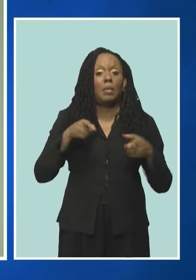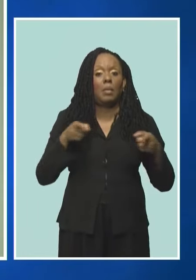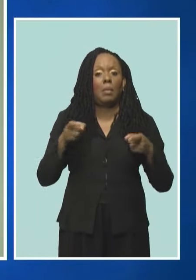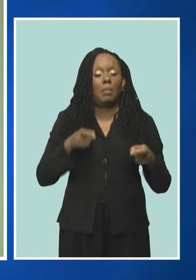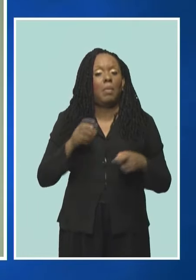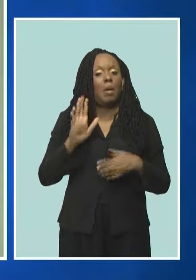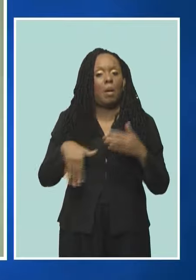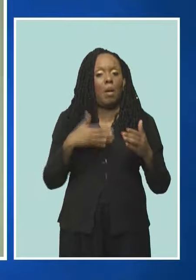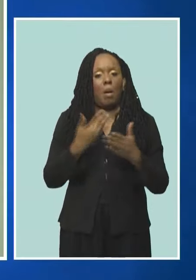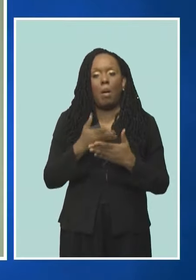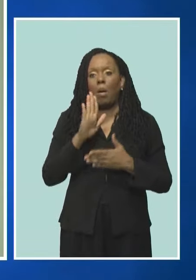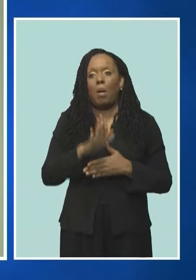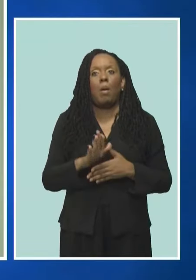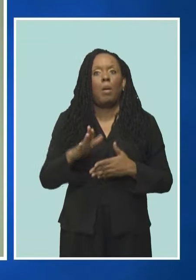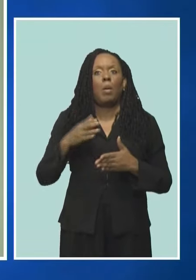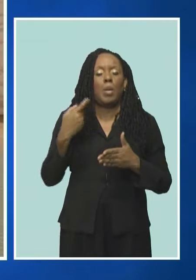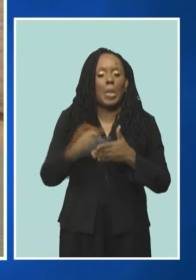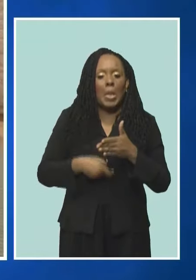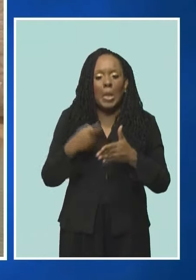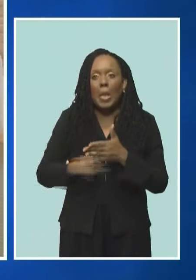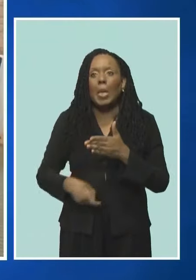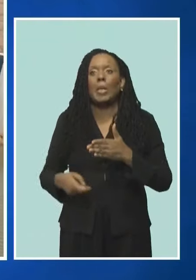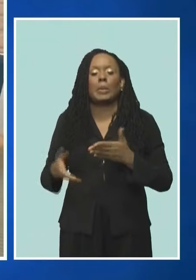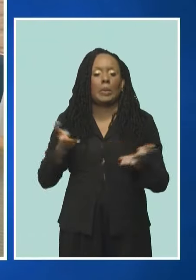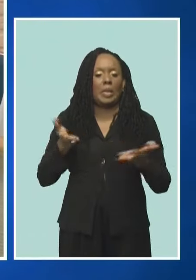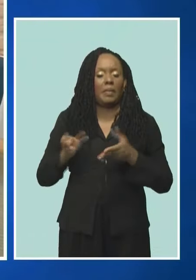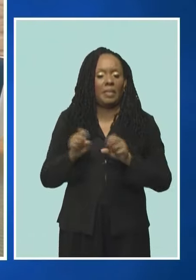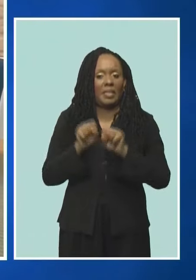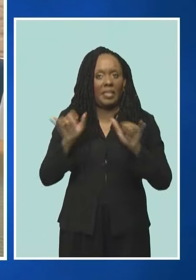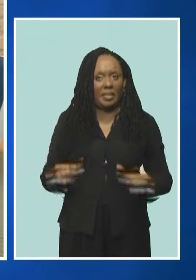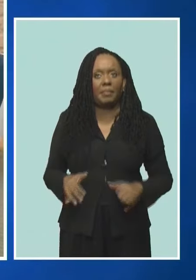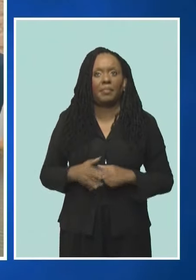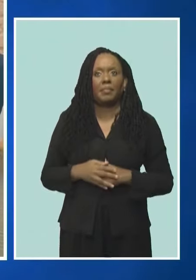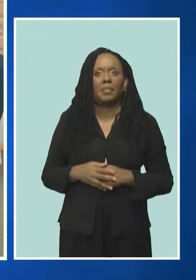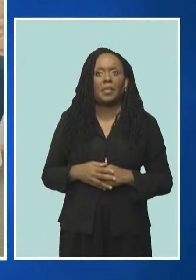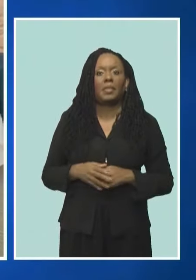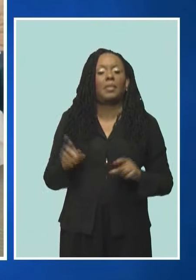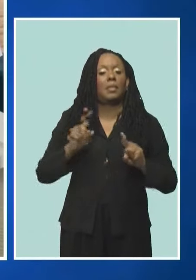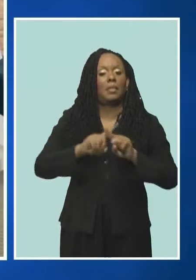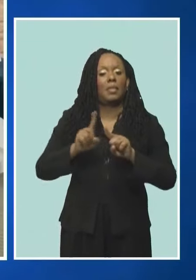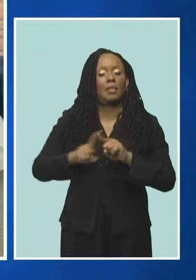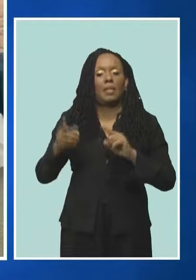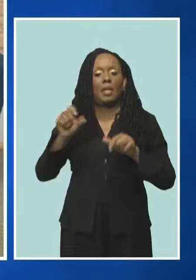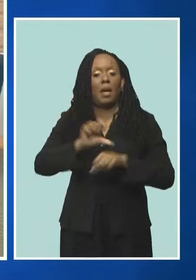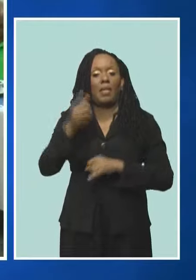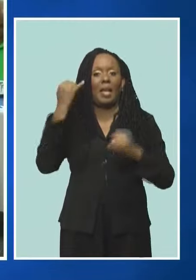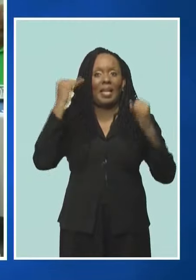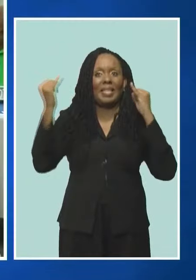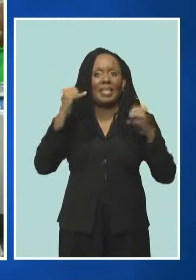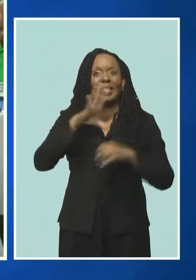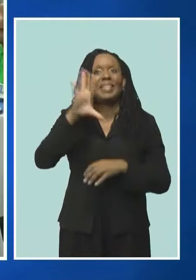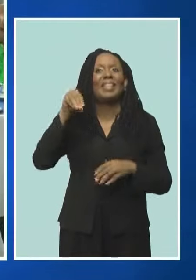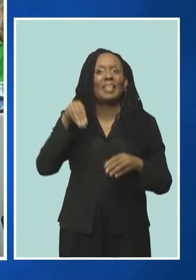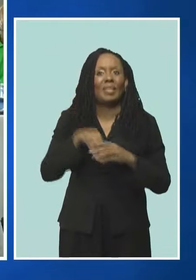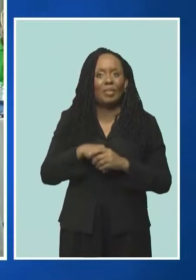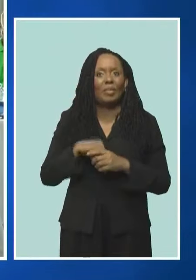point-of-sale outlets. Several other initiatives were included in the new chairman's wide-ranging address. Trevor